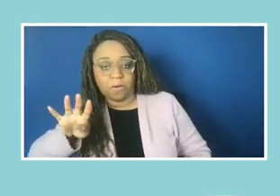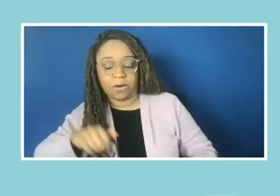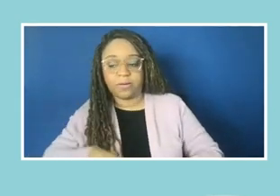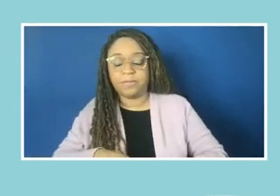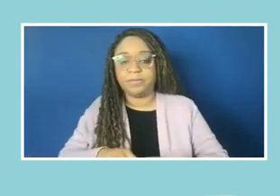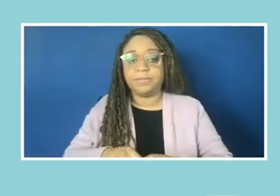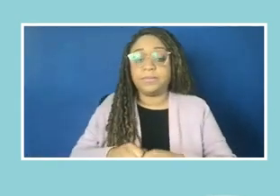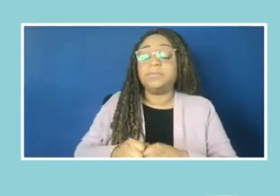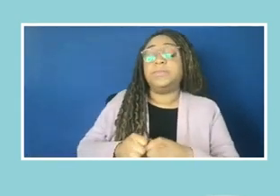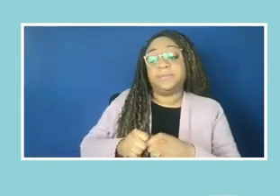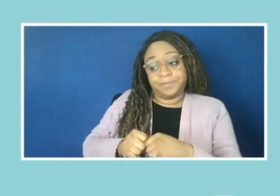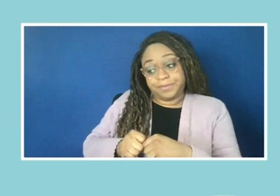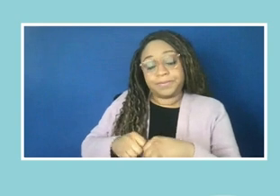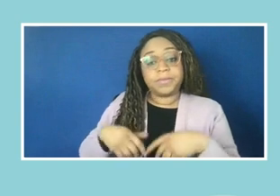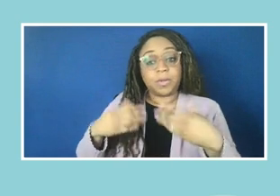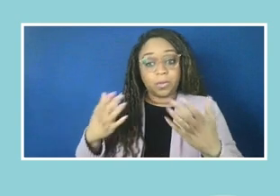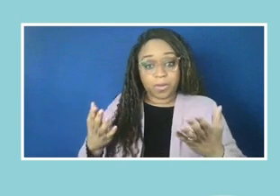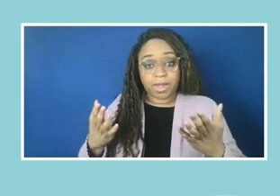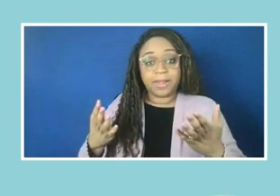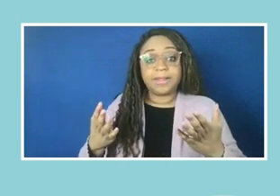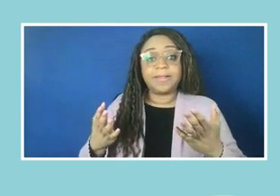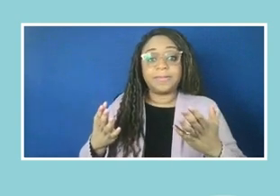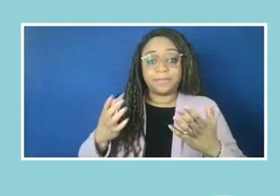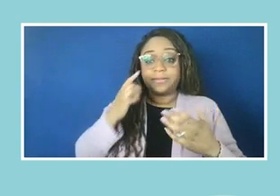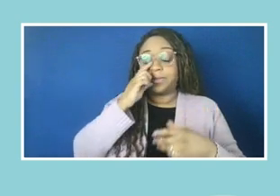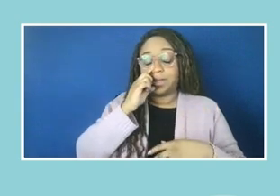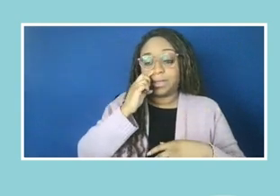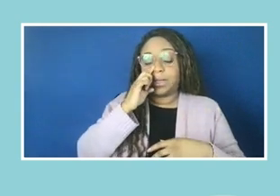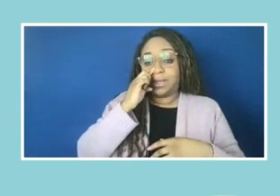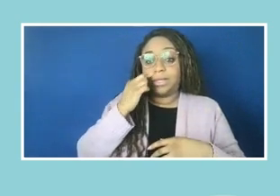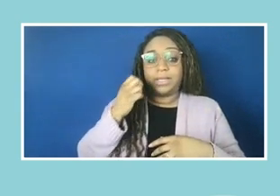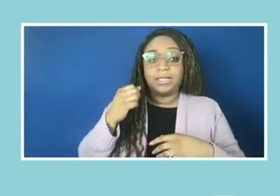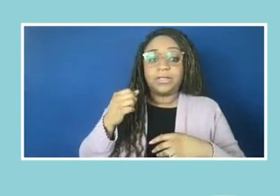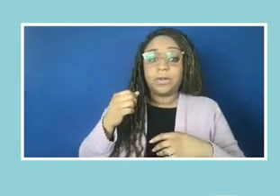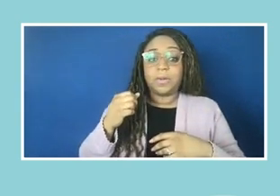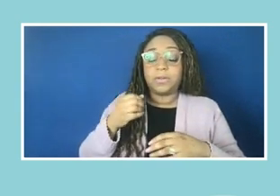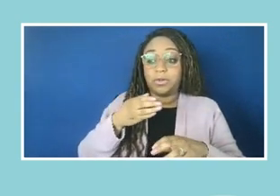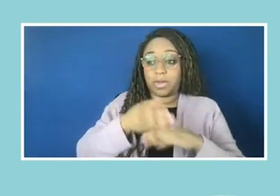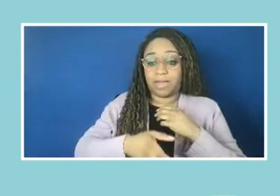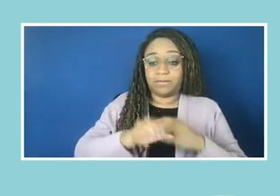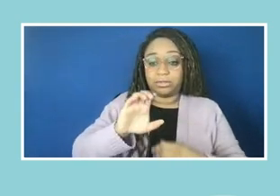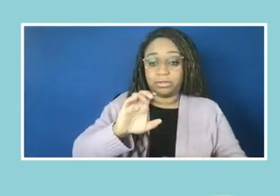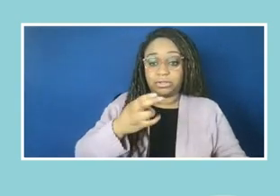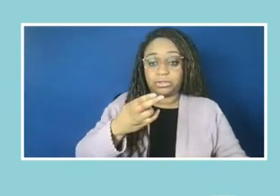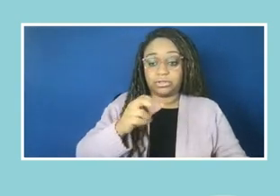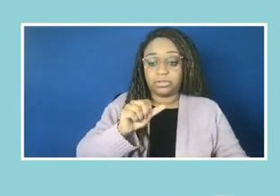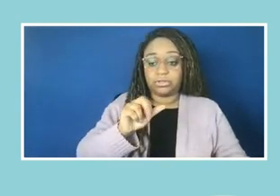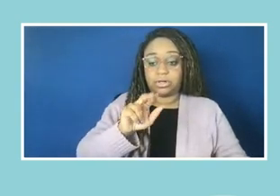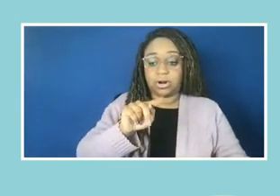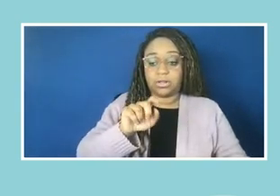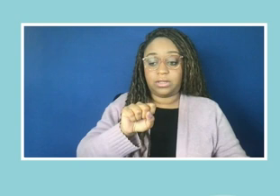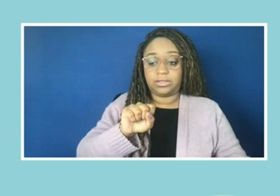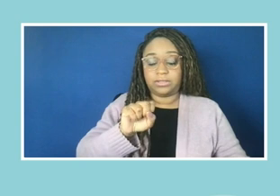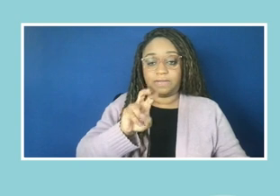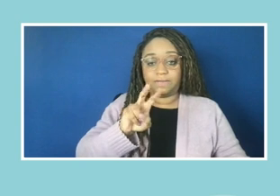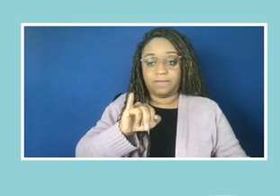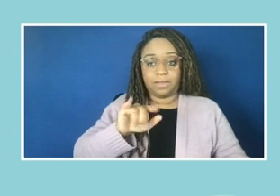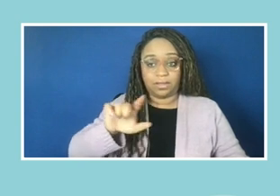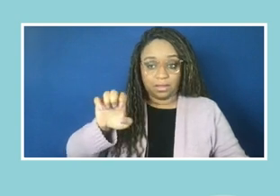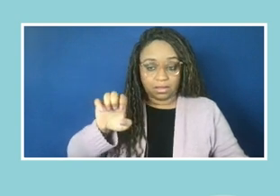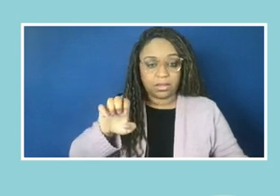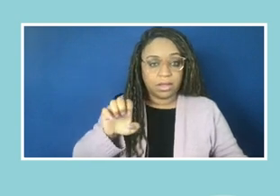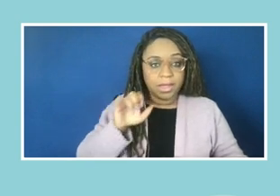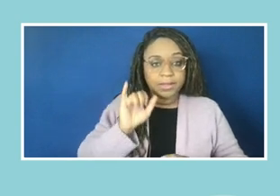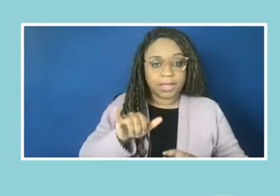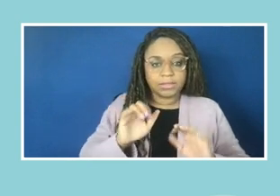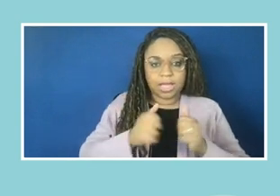going to be how we handle things after Charlottesville, how things look after Charlottesville. The difference, however, between